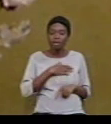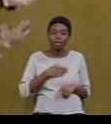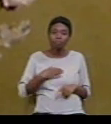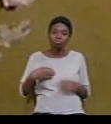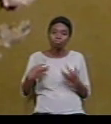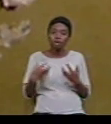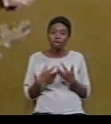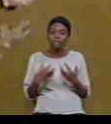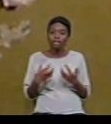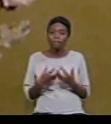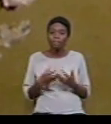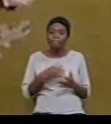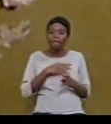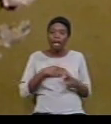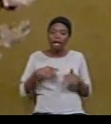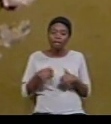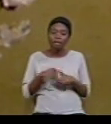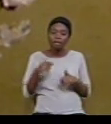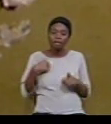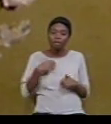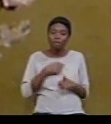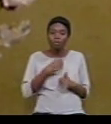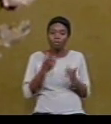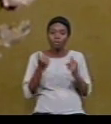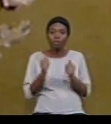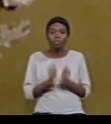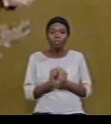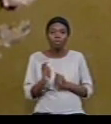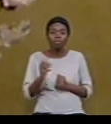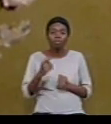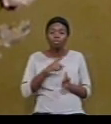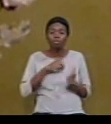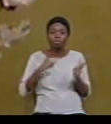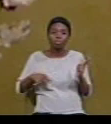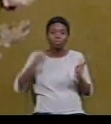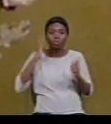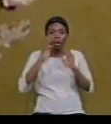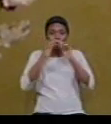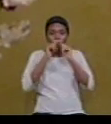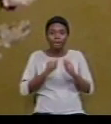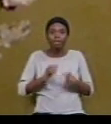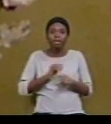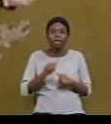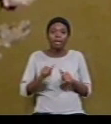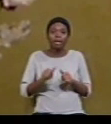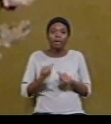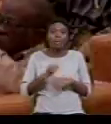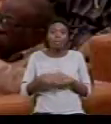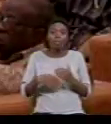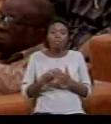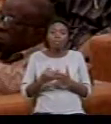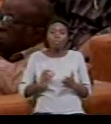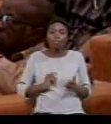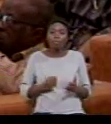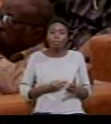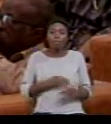colleagues. And as we come with them, the Lord will bless every one of us in Jesus' name.